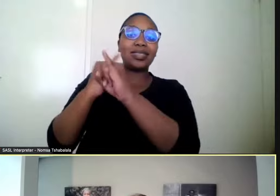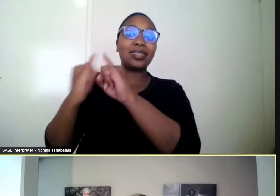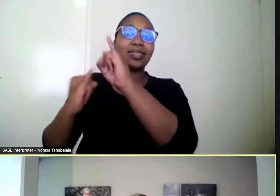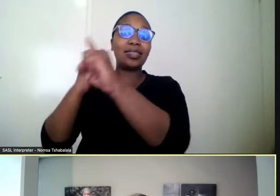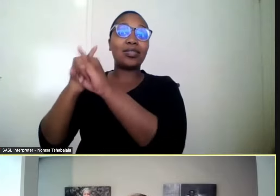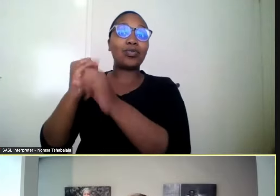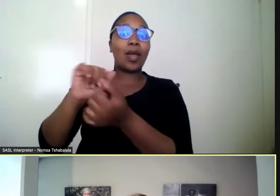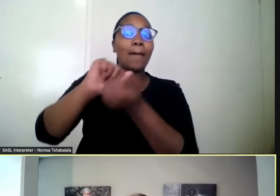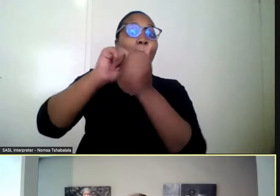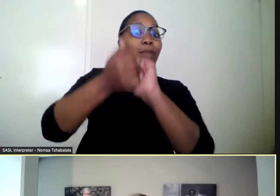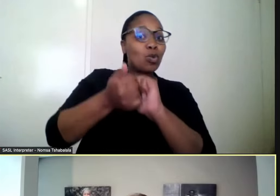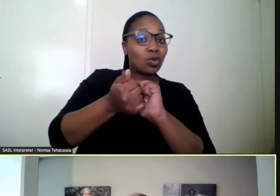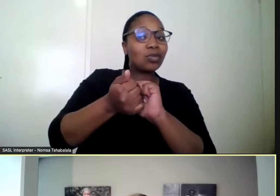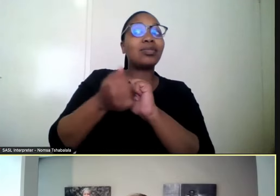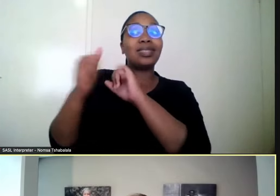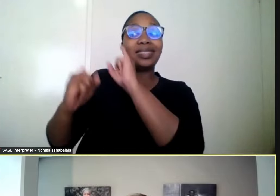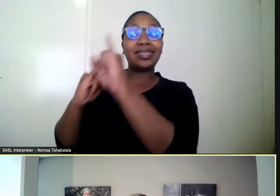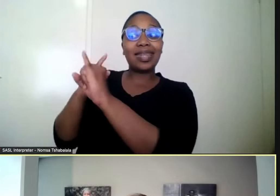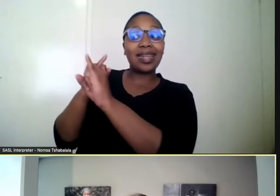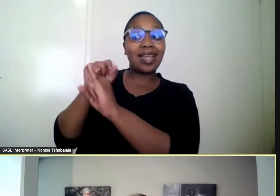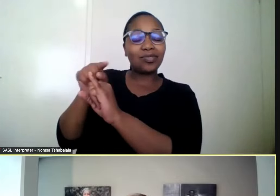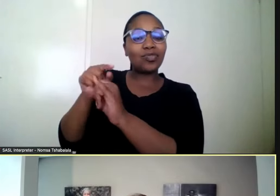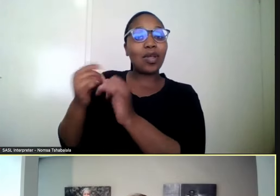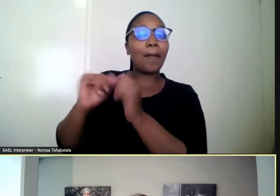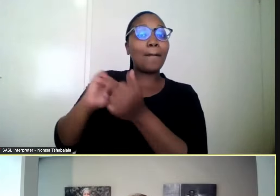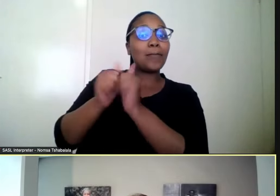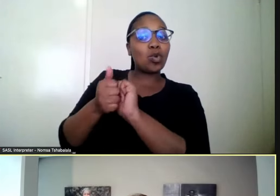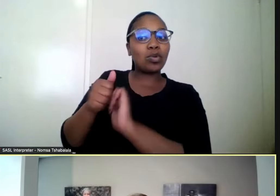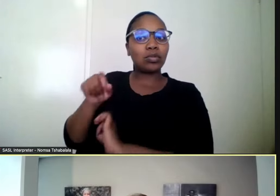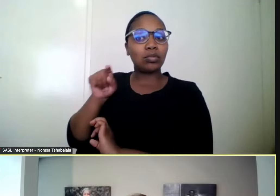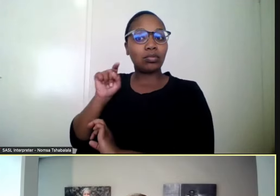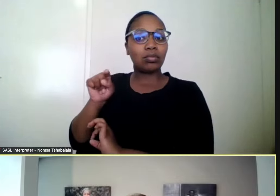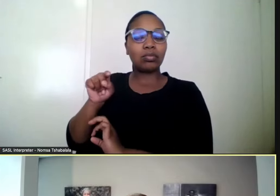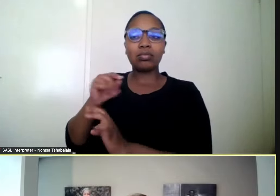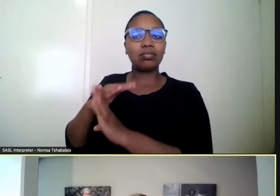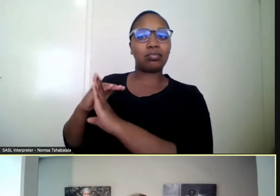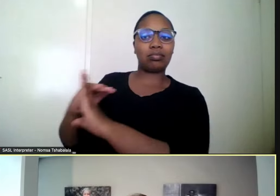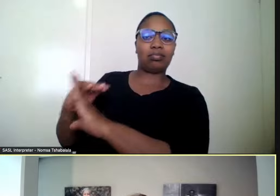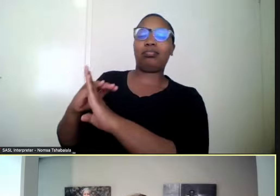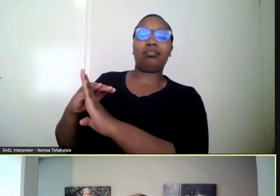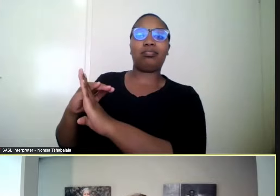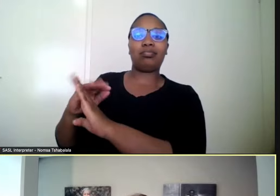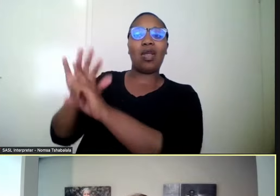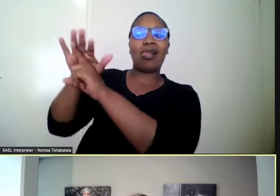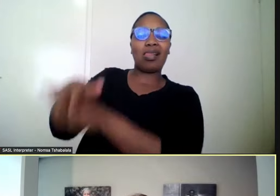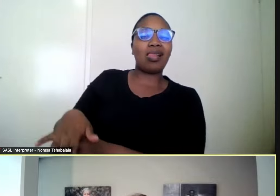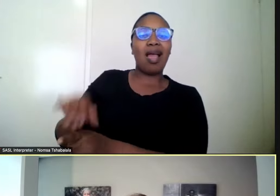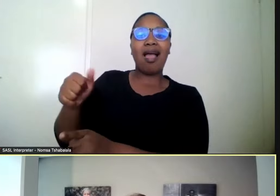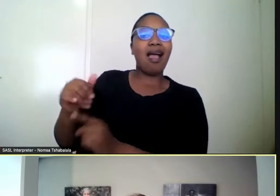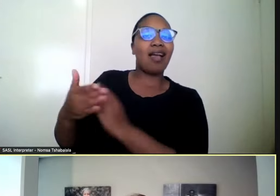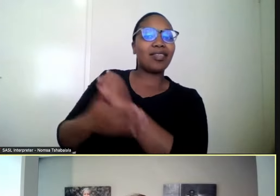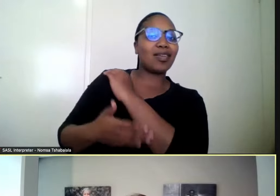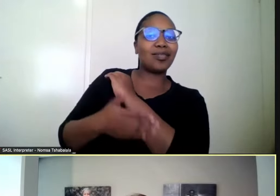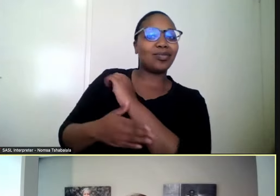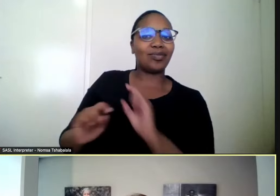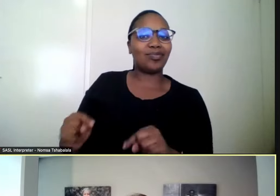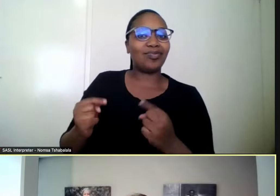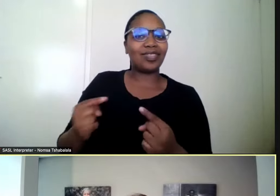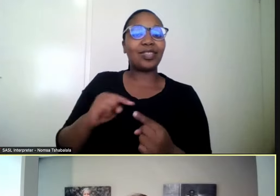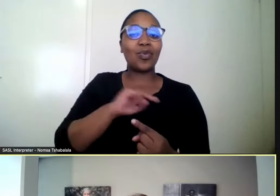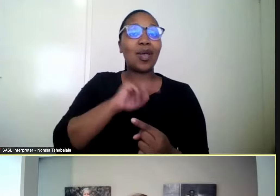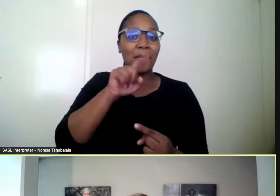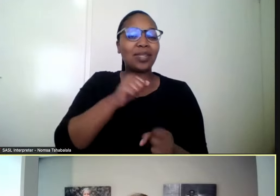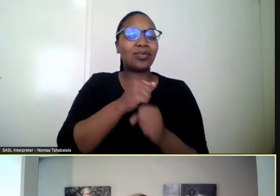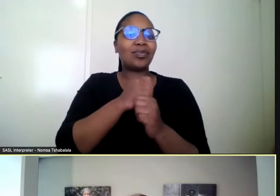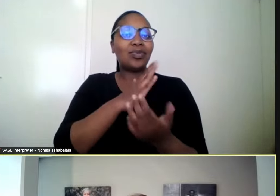and international support in many ways, and not discrimination, because again, what we have to do is to control this